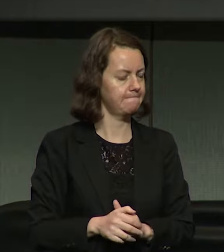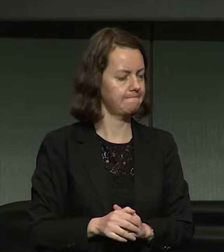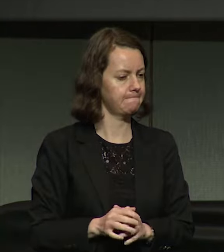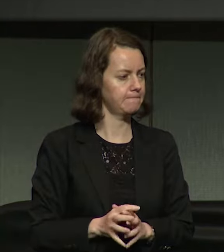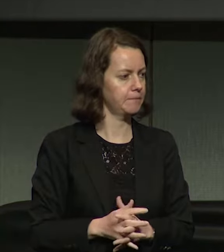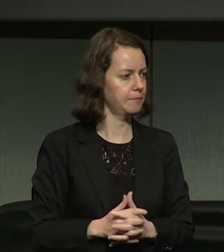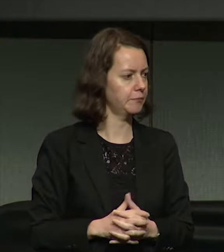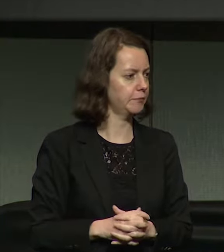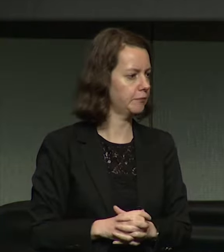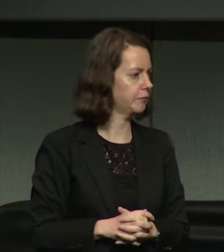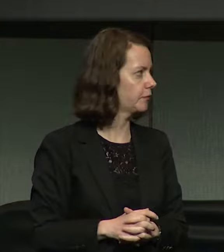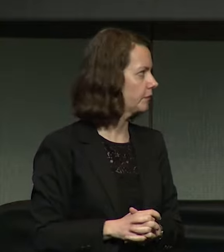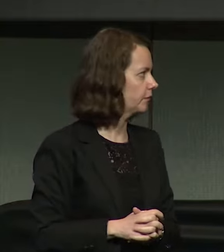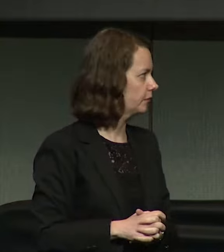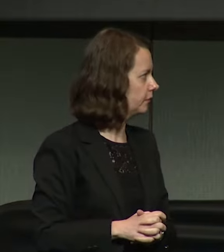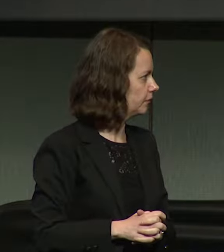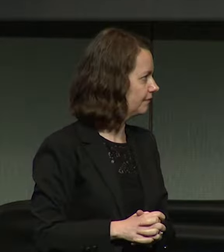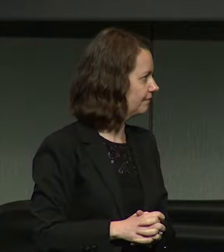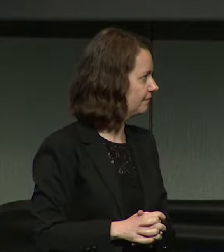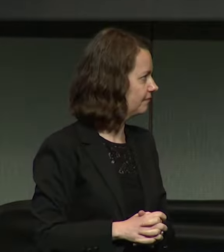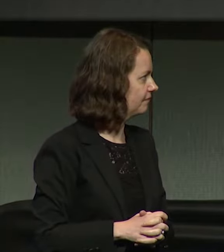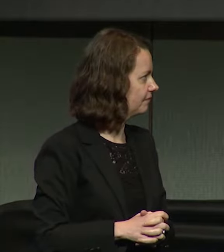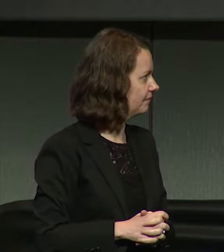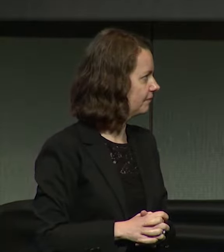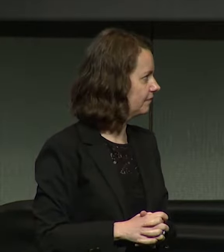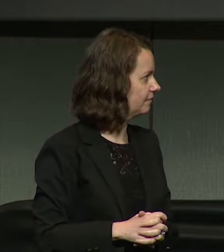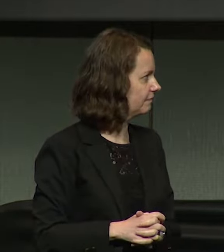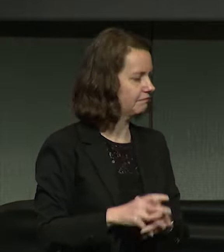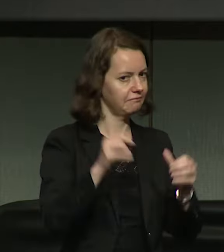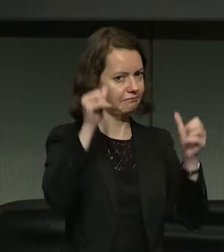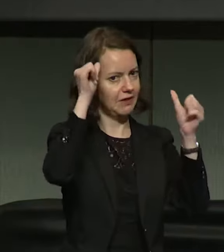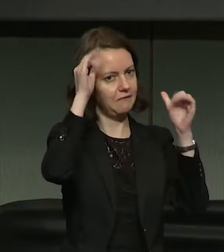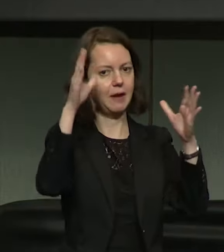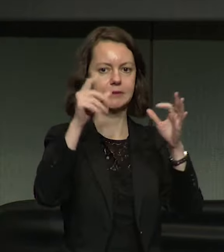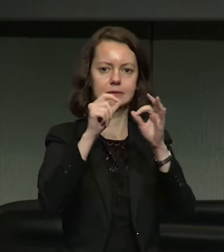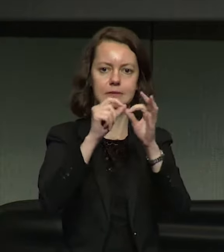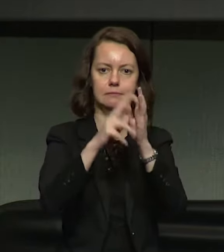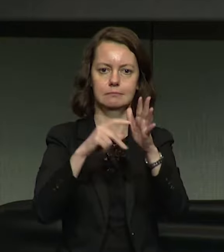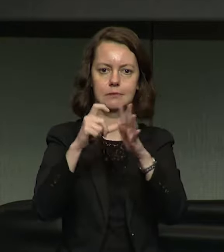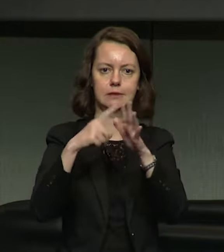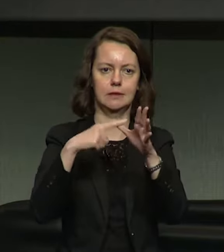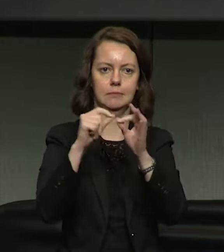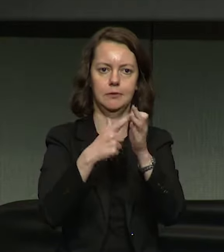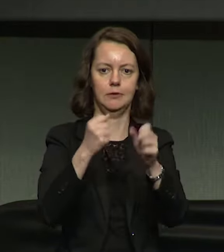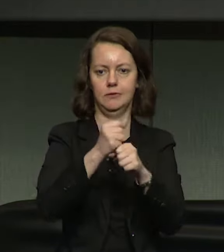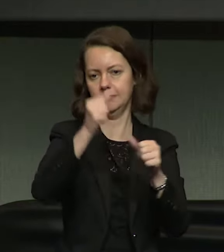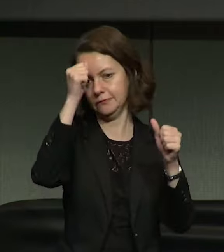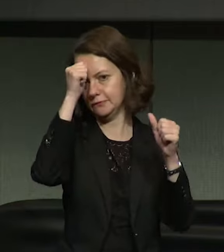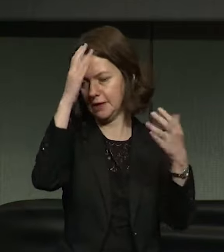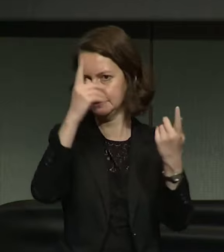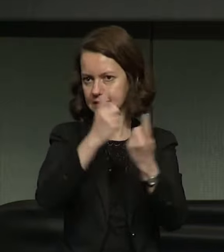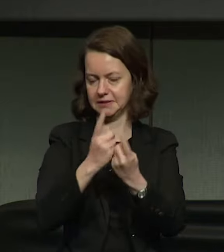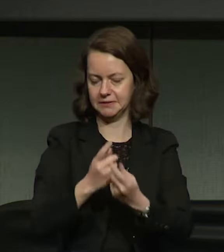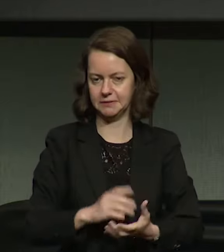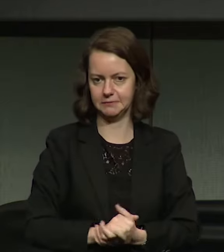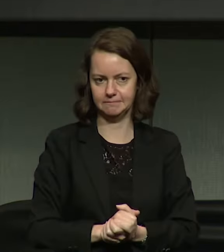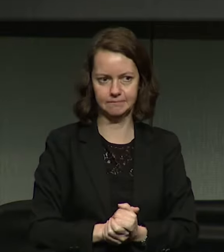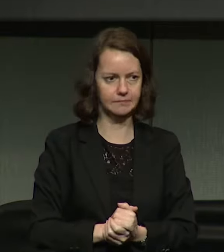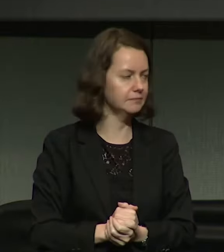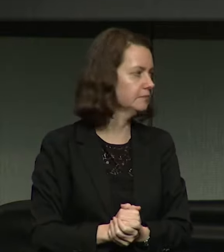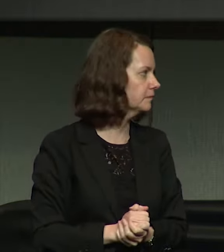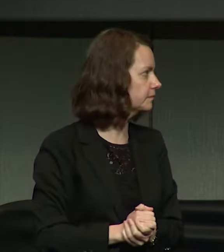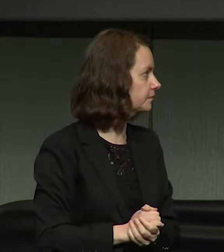And then as we look closer, you'll see some iconic things about Bundaberg there. And you'll see